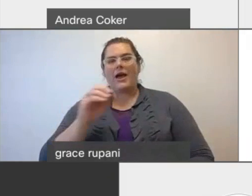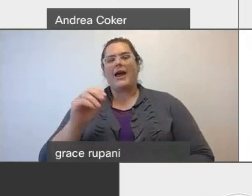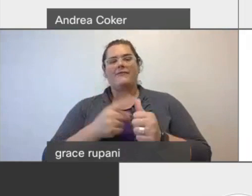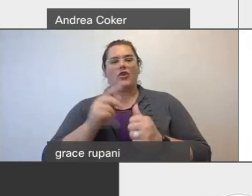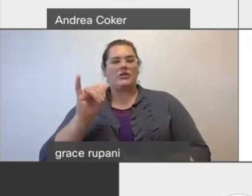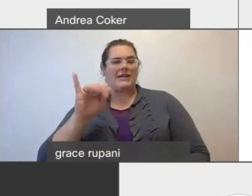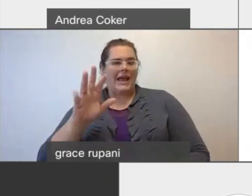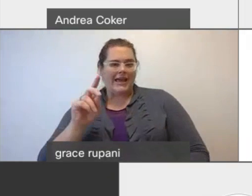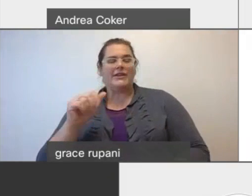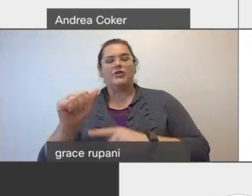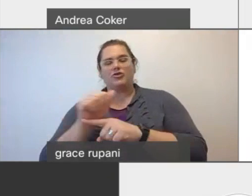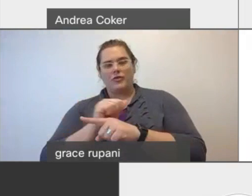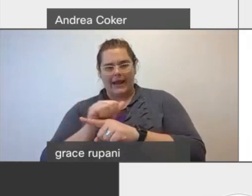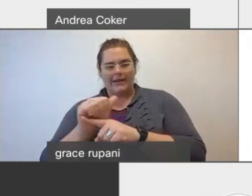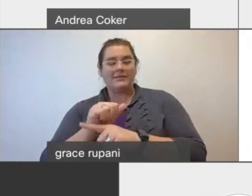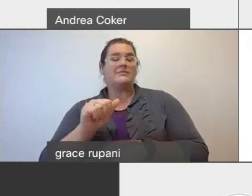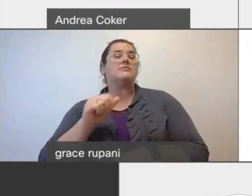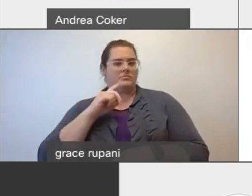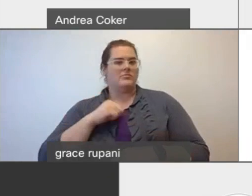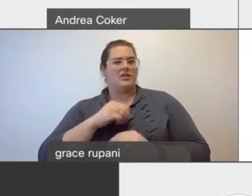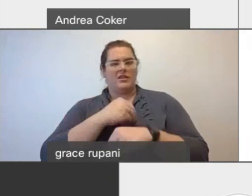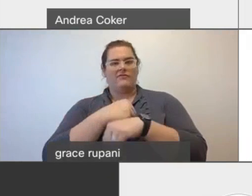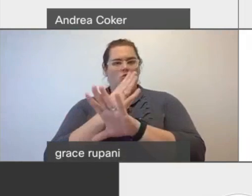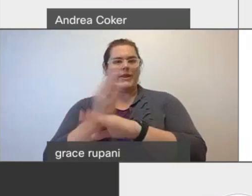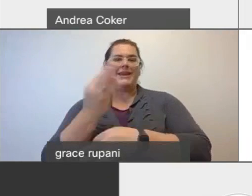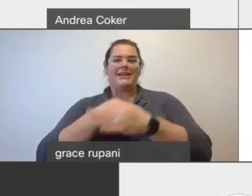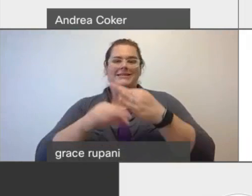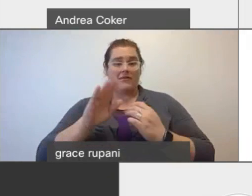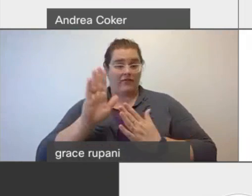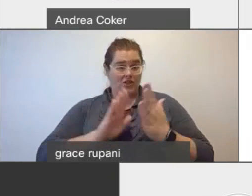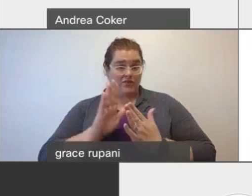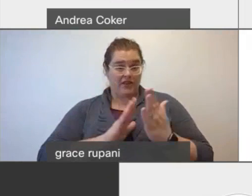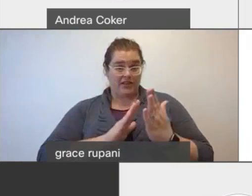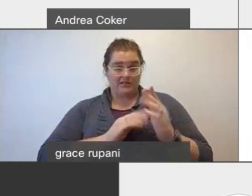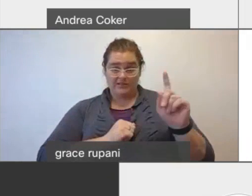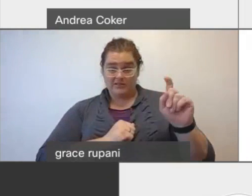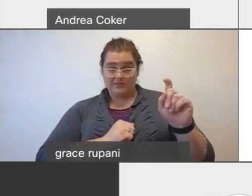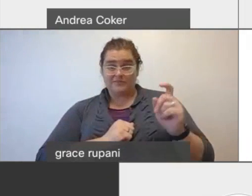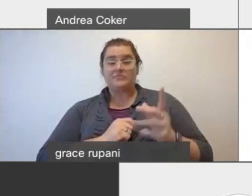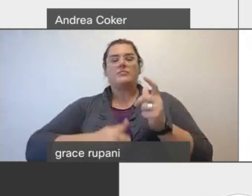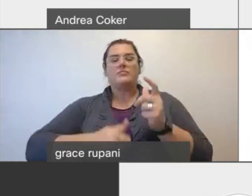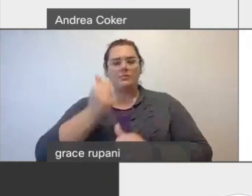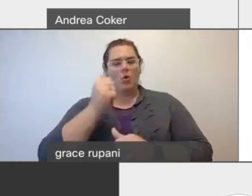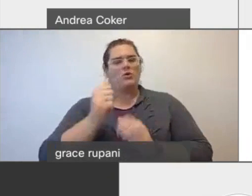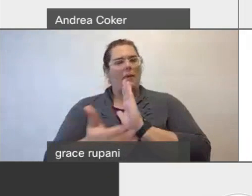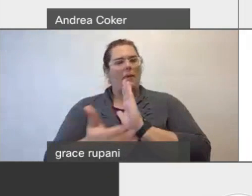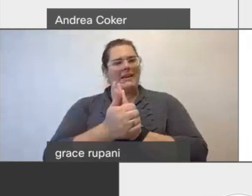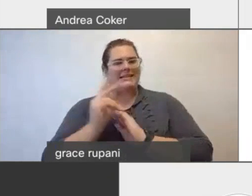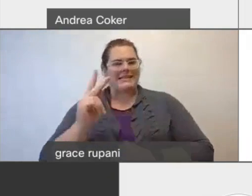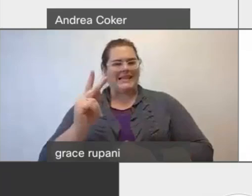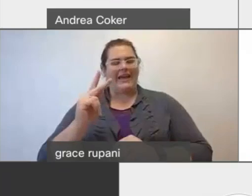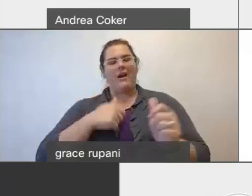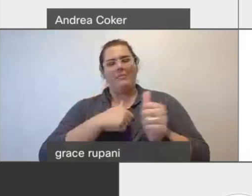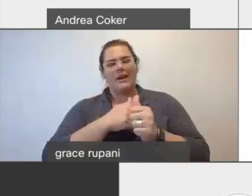of in-person training, is that still in effect? Most of the Appendix K updates are about rates, but not